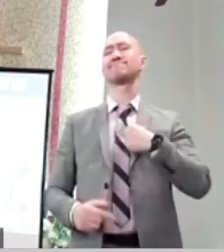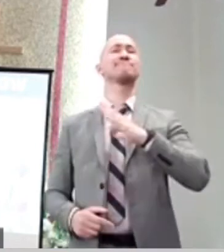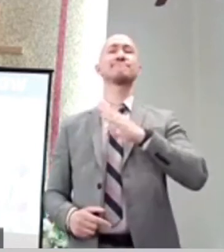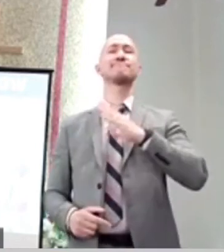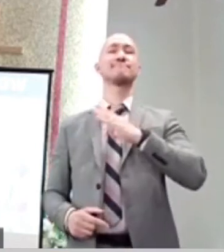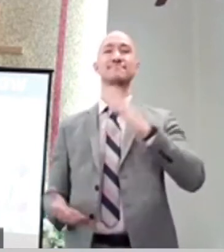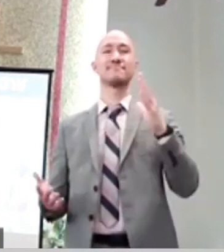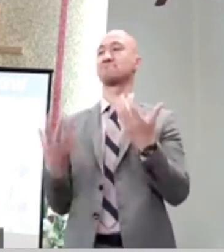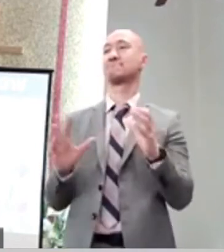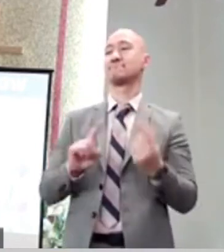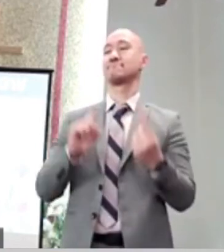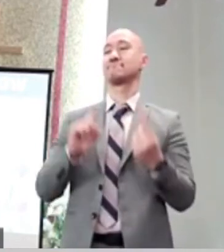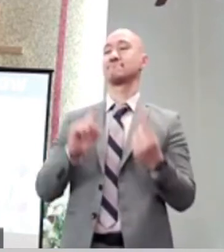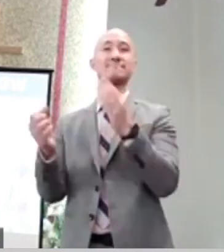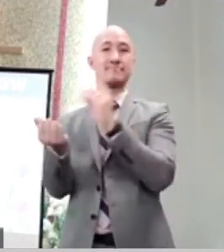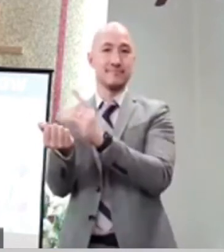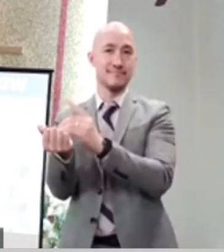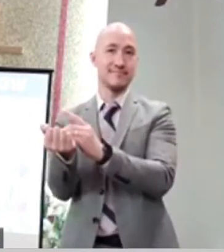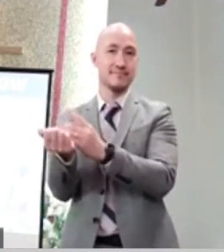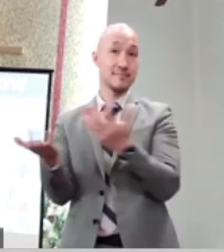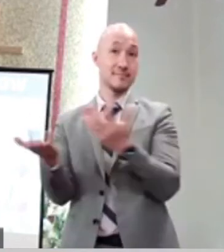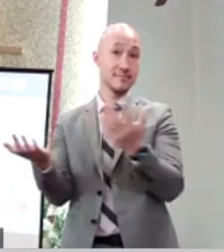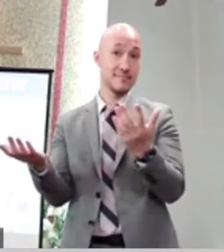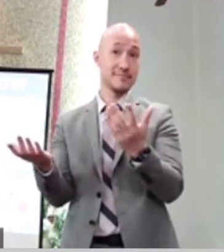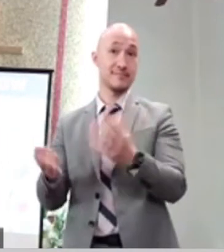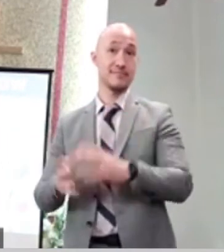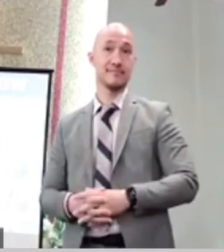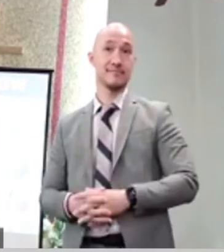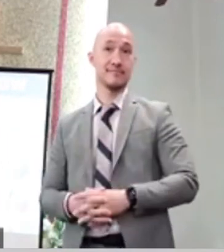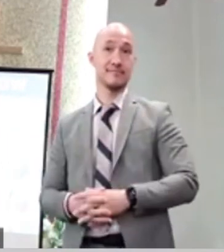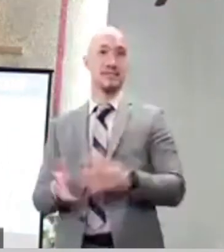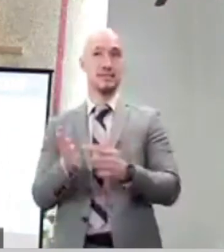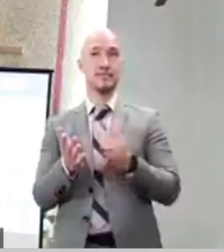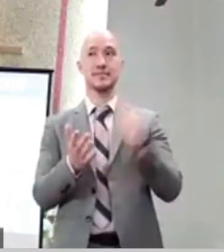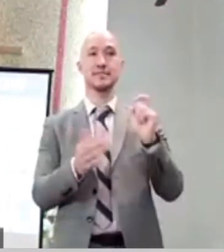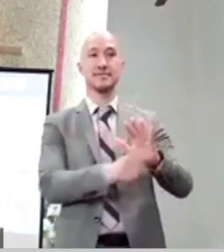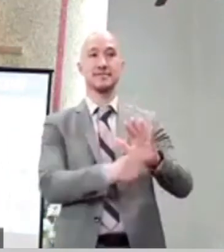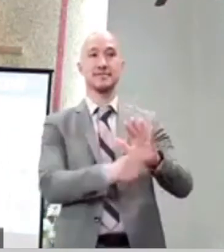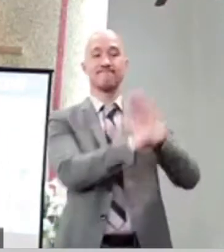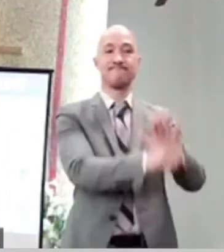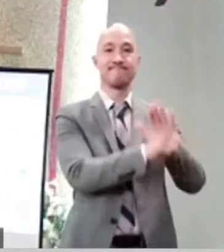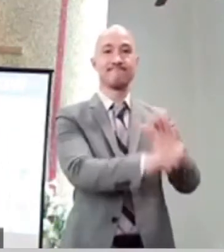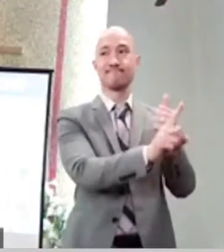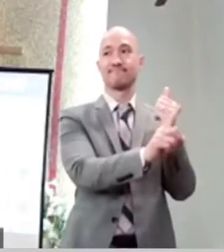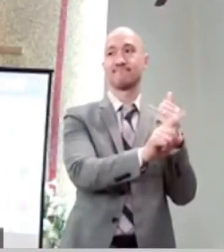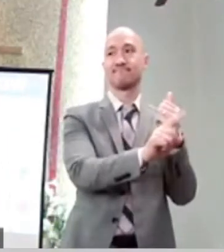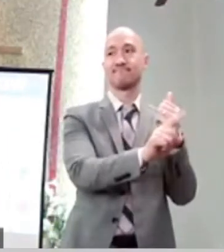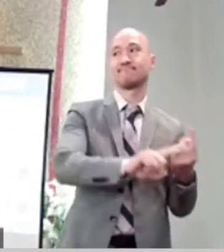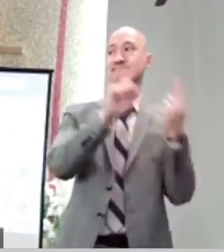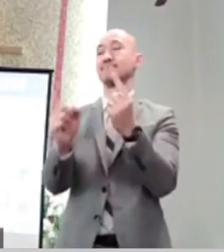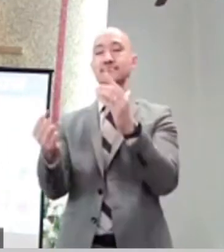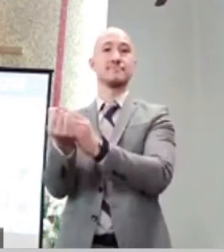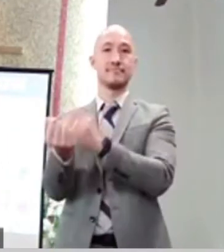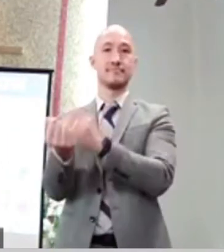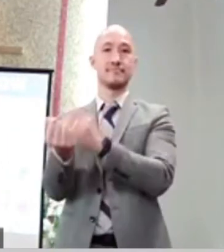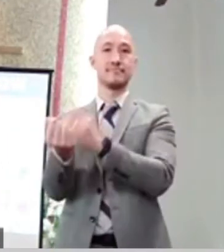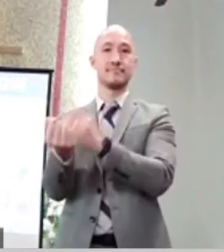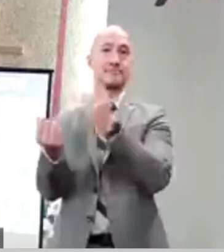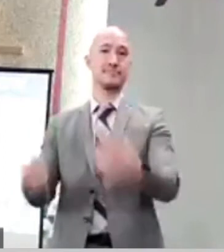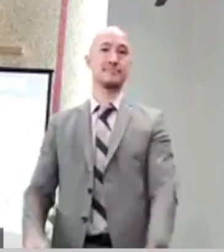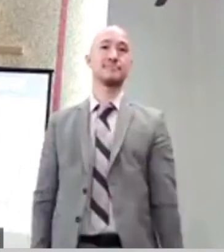to a doctor, right? It's almost impossible to convince them that they need to go to a doctor. Well, this is the same principle Jesus